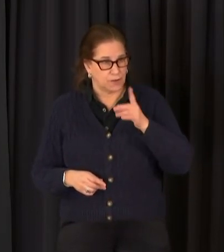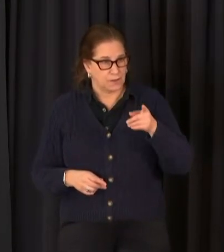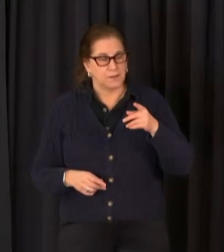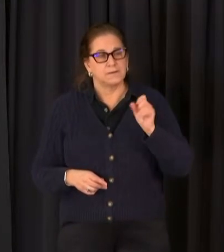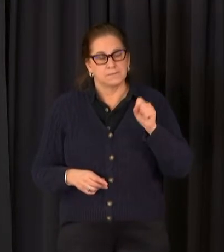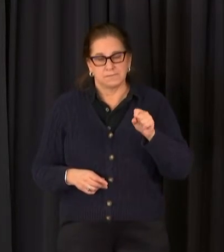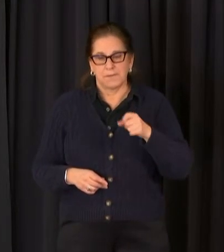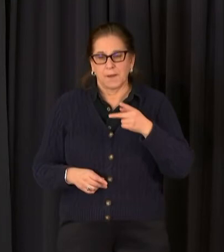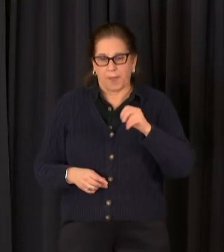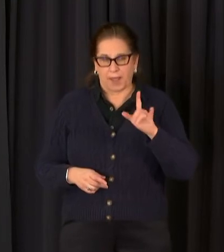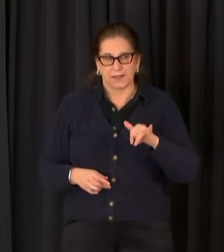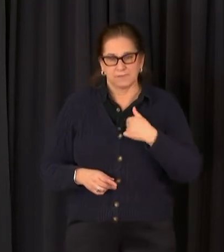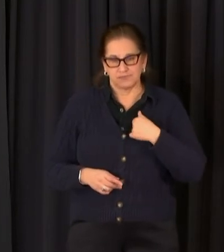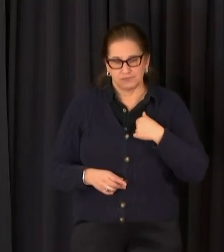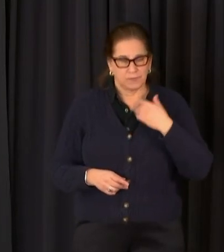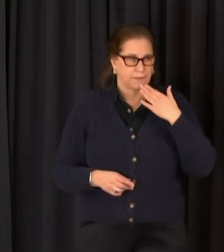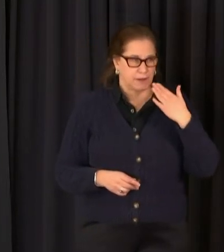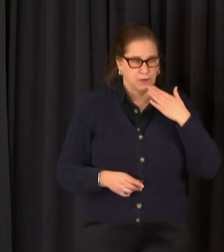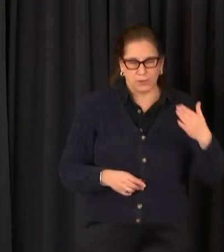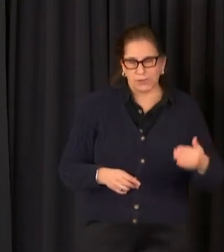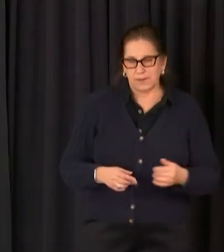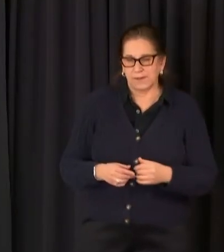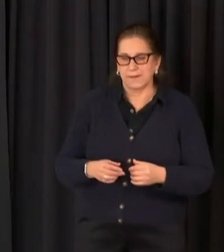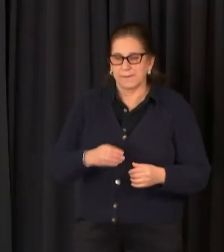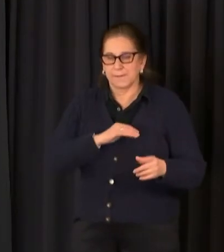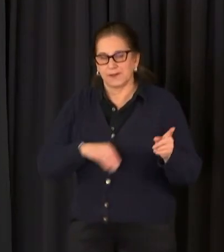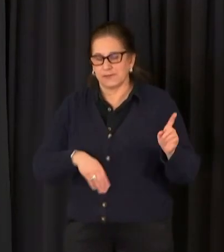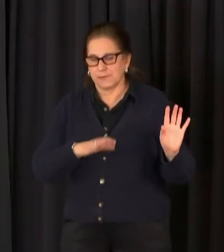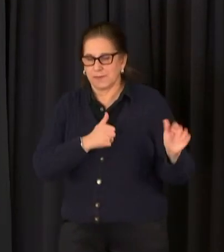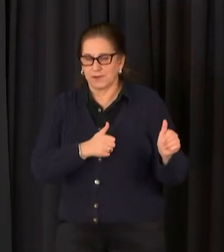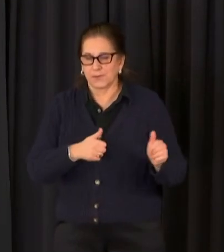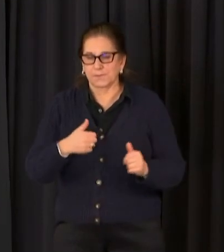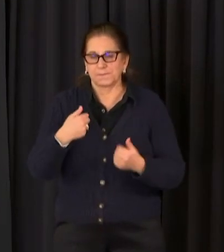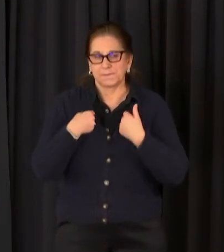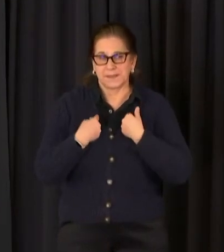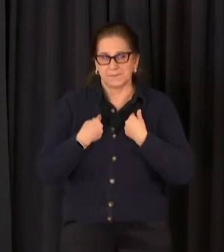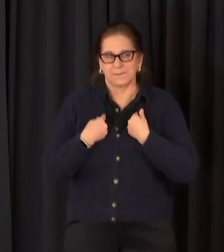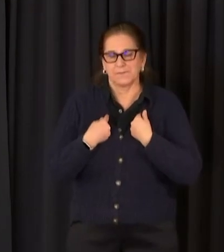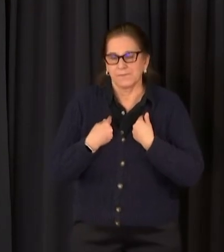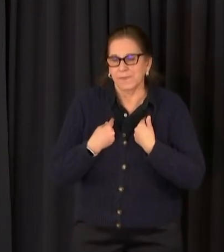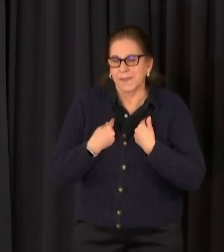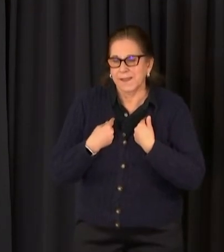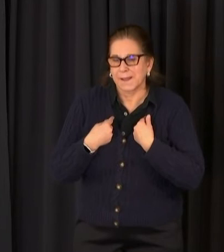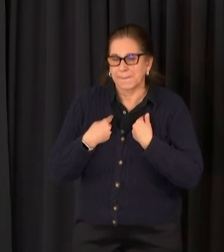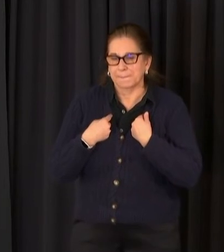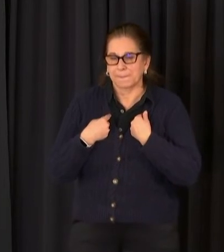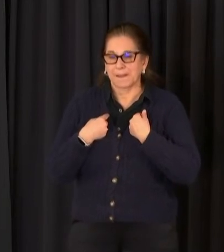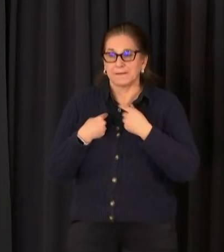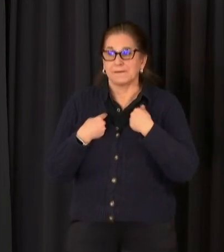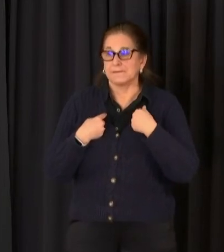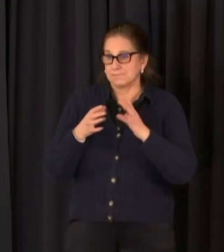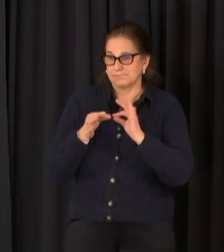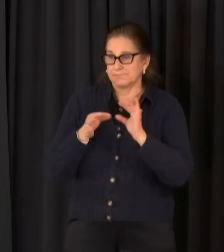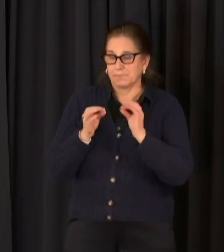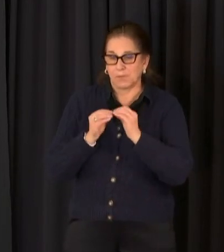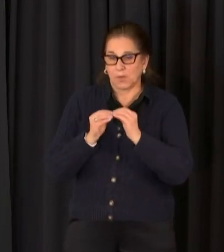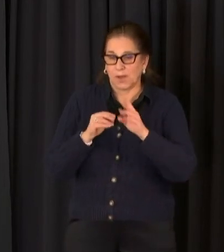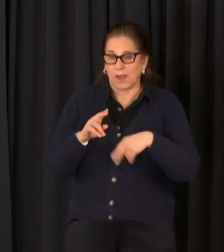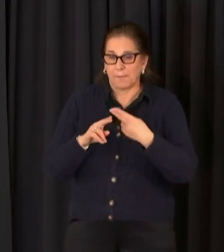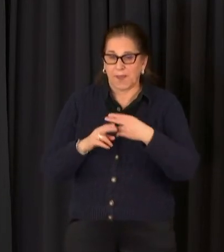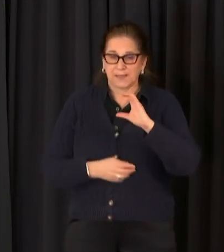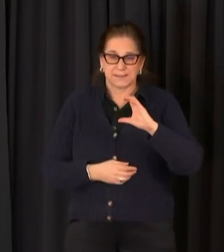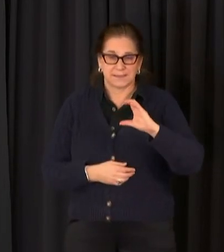would be helpful. Thank you. Thank you, Madam Mayor. Yes, the CHAP program has